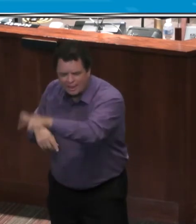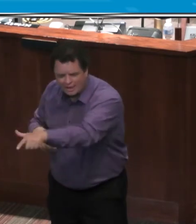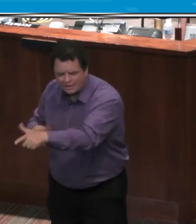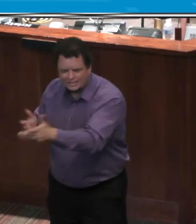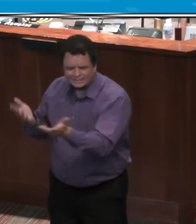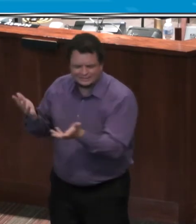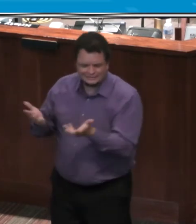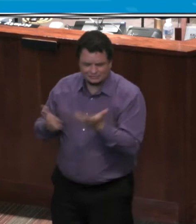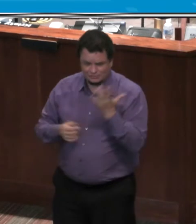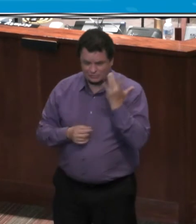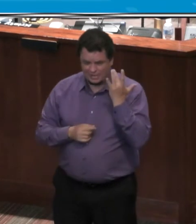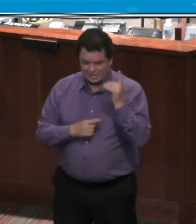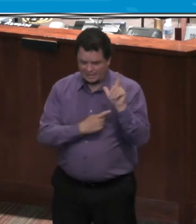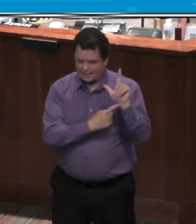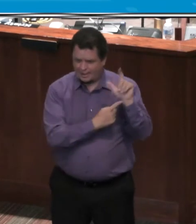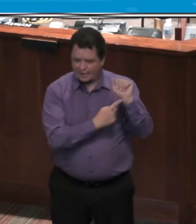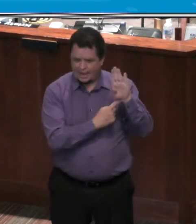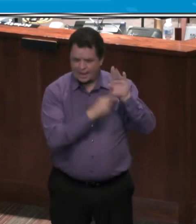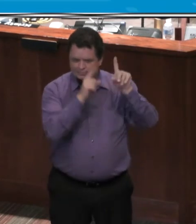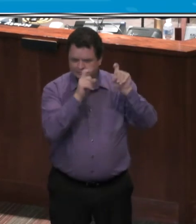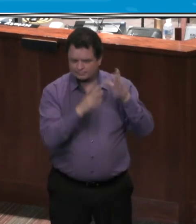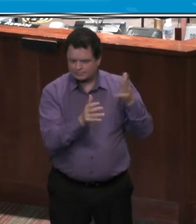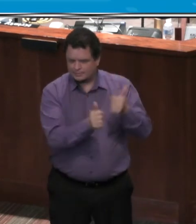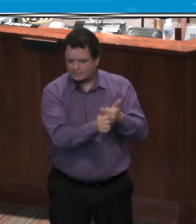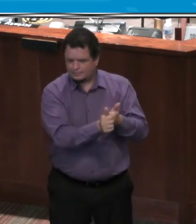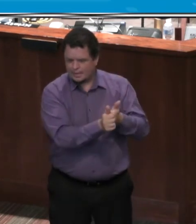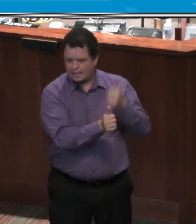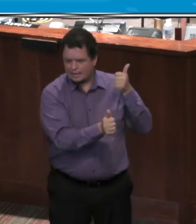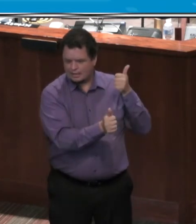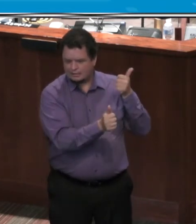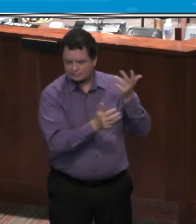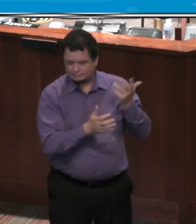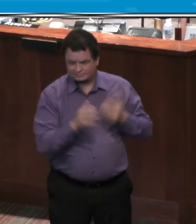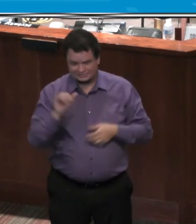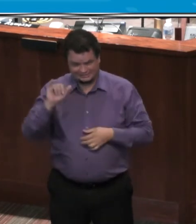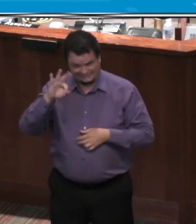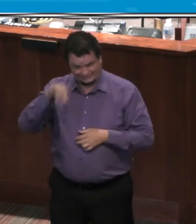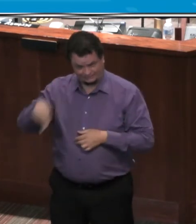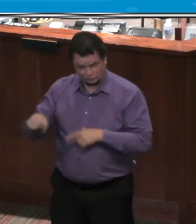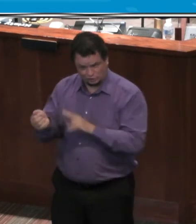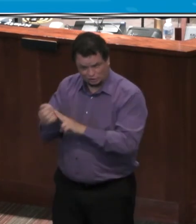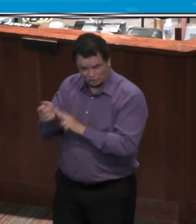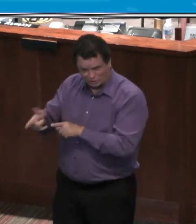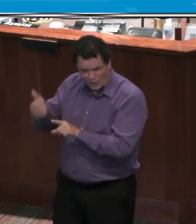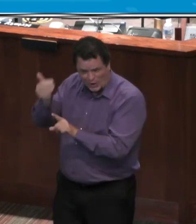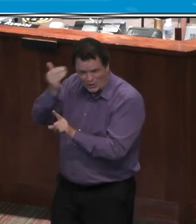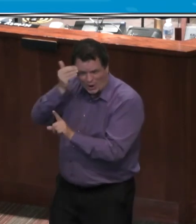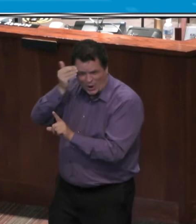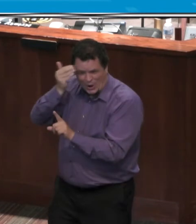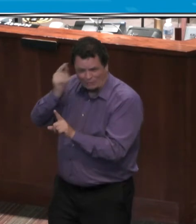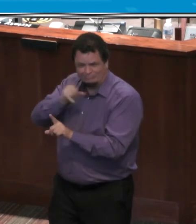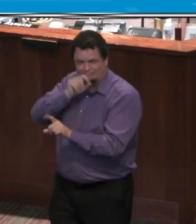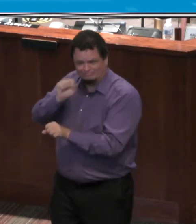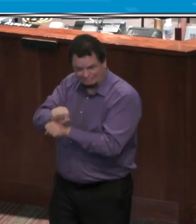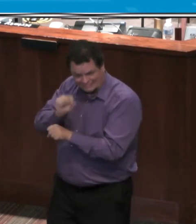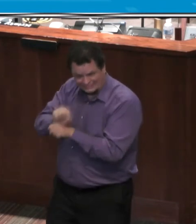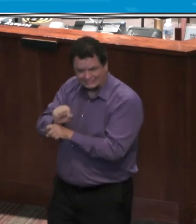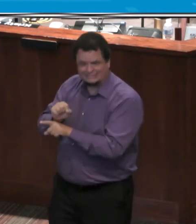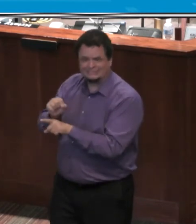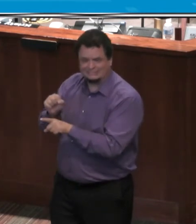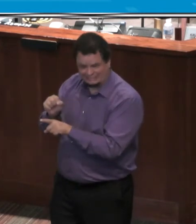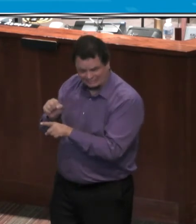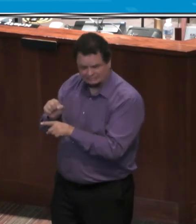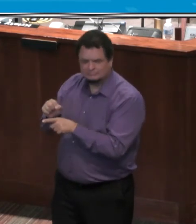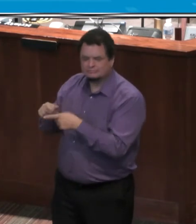want to encourage that really quick response, we do encourage them to give us a call to report that so that we can enact those control